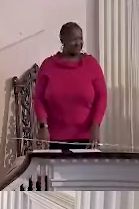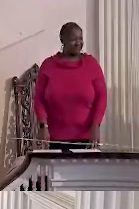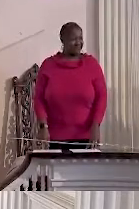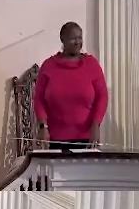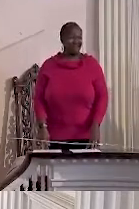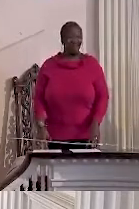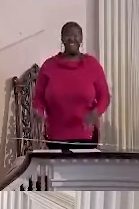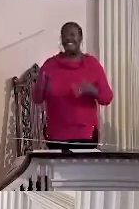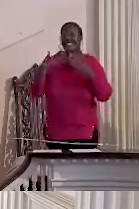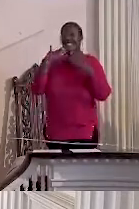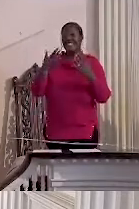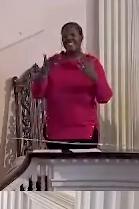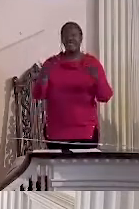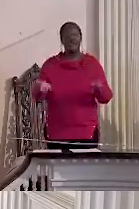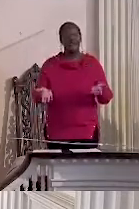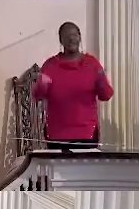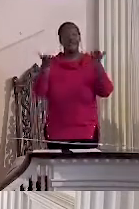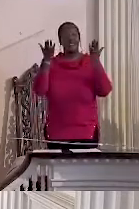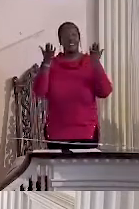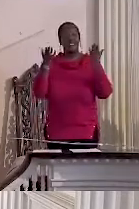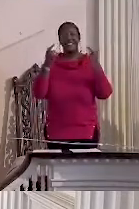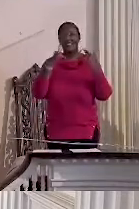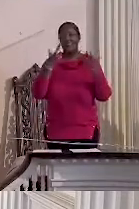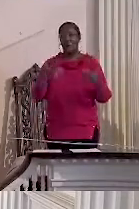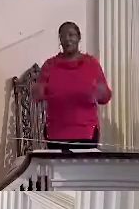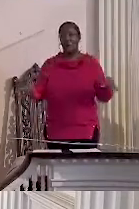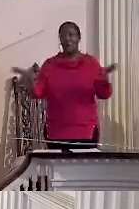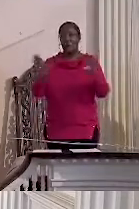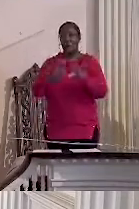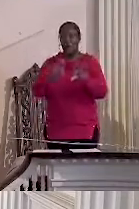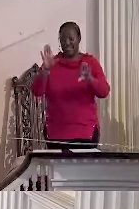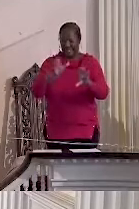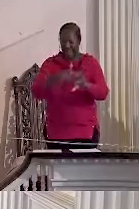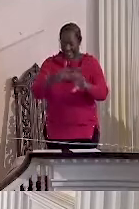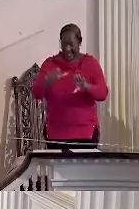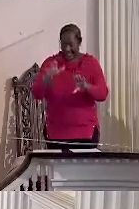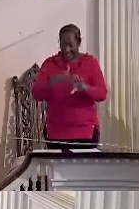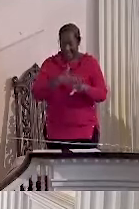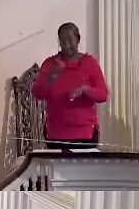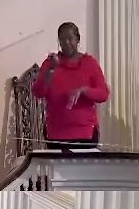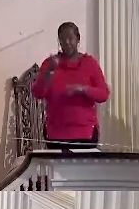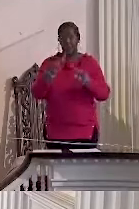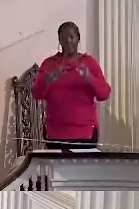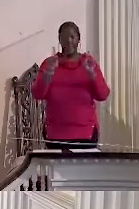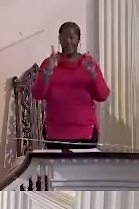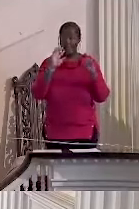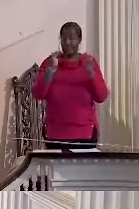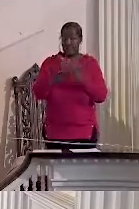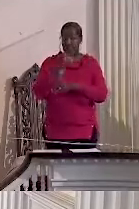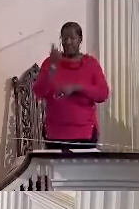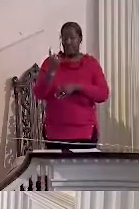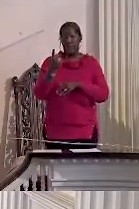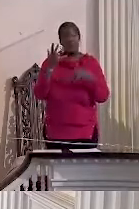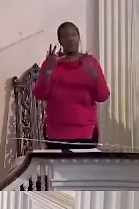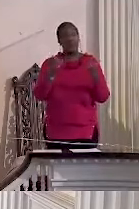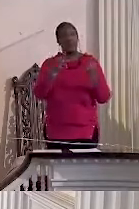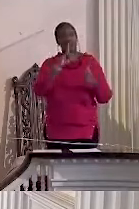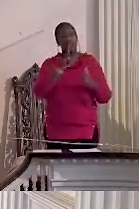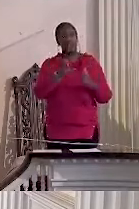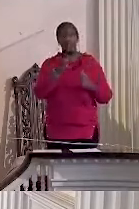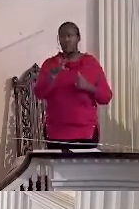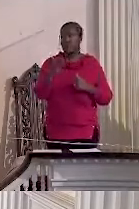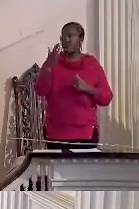Thank you for rising in body or spirit for our closing hymn. We're going to do this a little different. This is a new one, so we want to make sure that you really